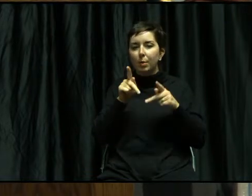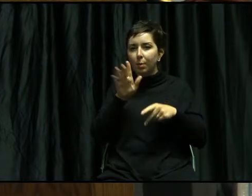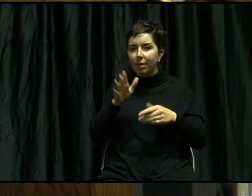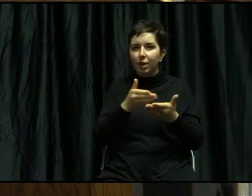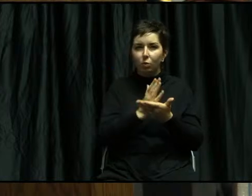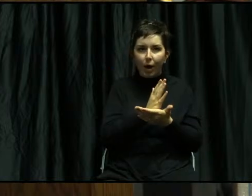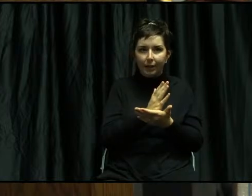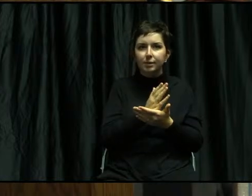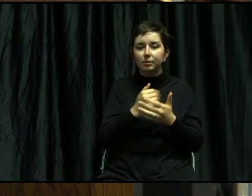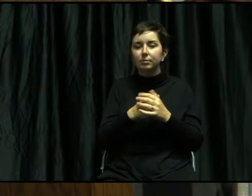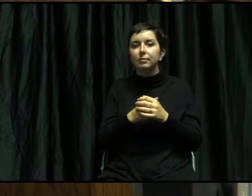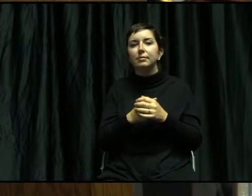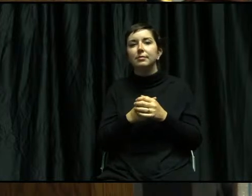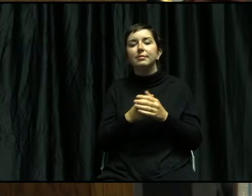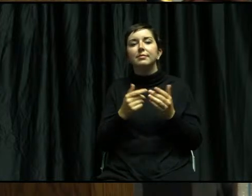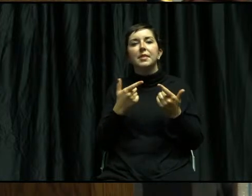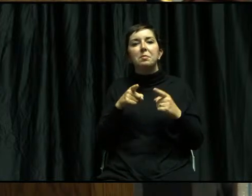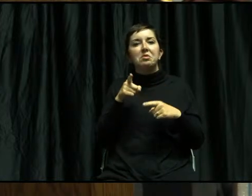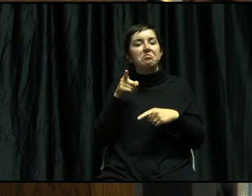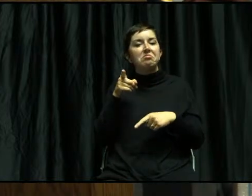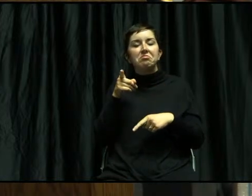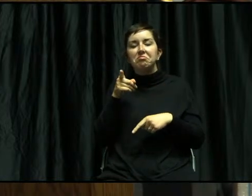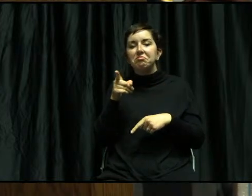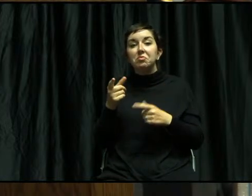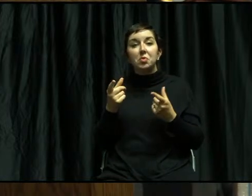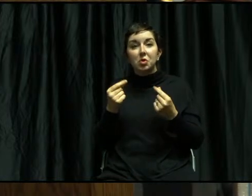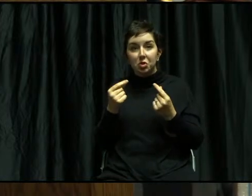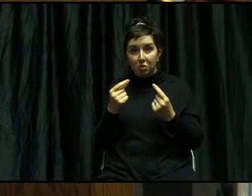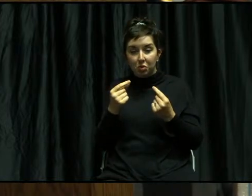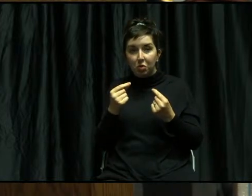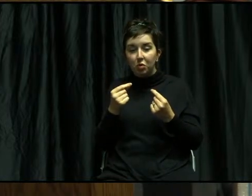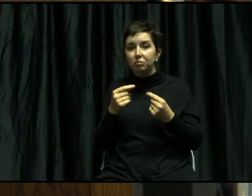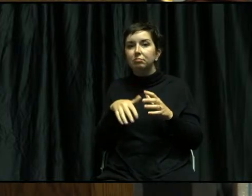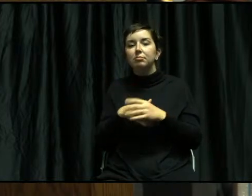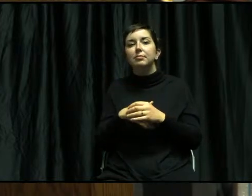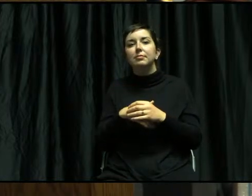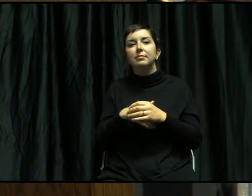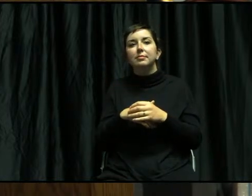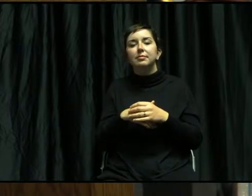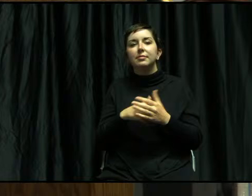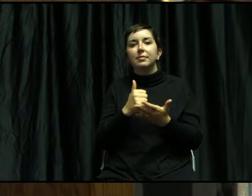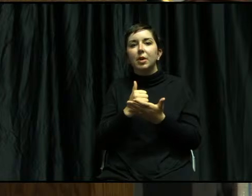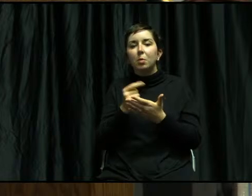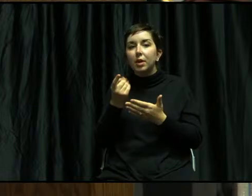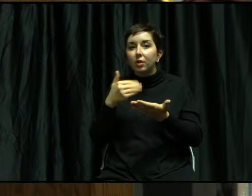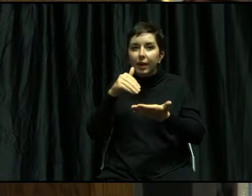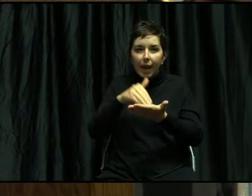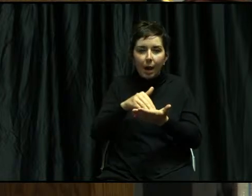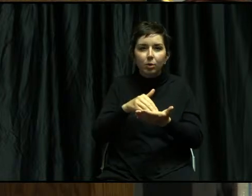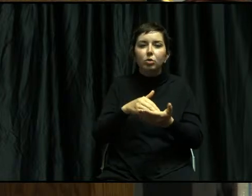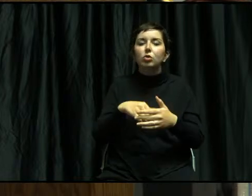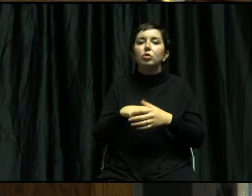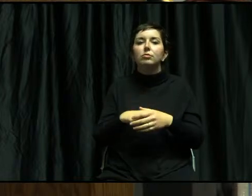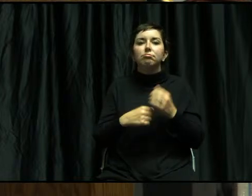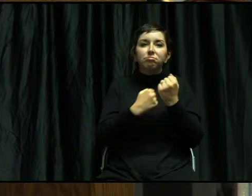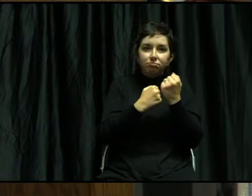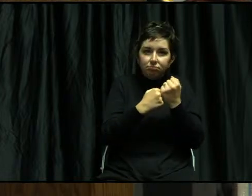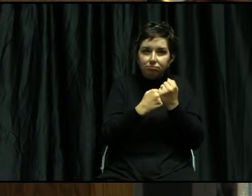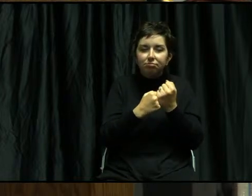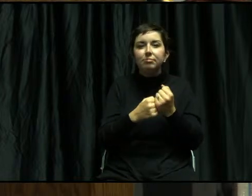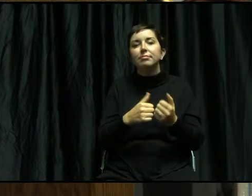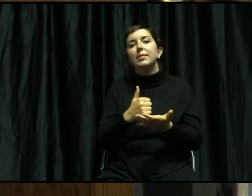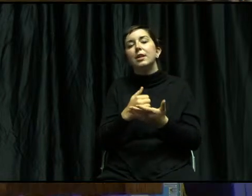scams. She spent time with the Kasem Cares Foundation, lobbied at the Capitol, and made real change happen in the